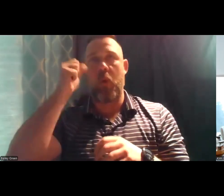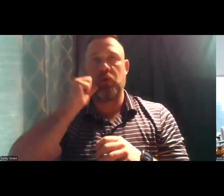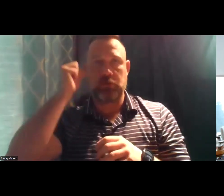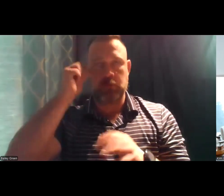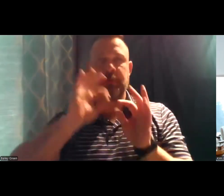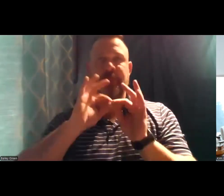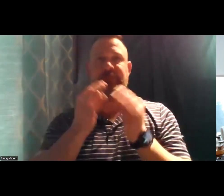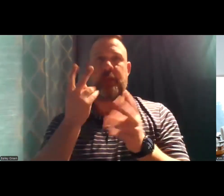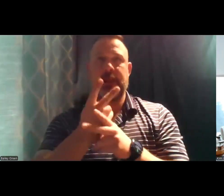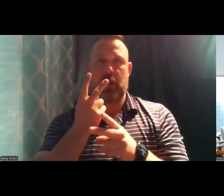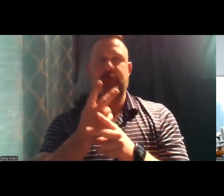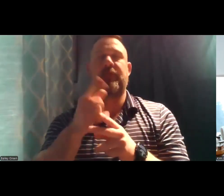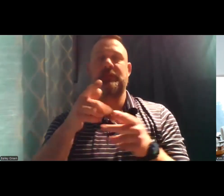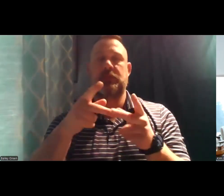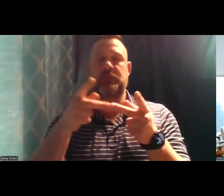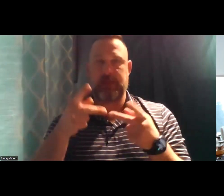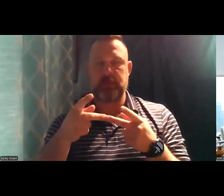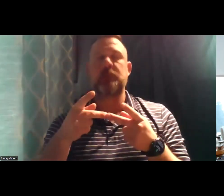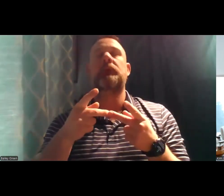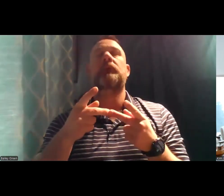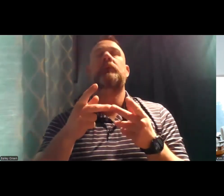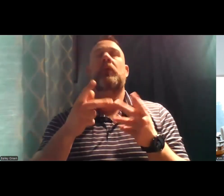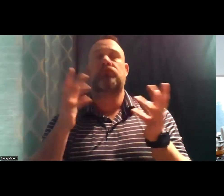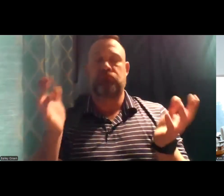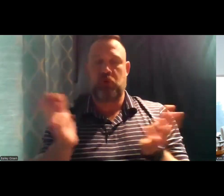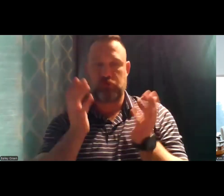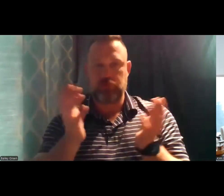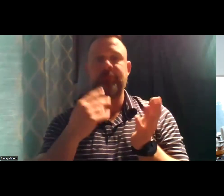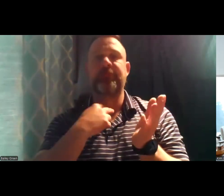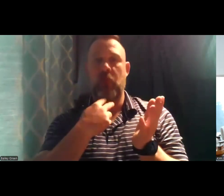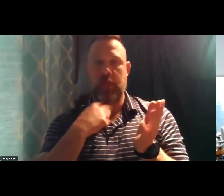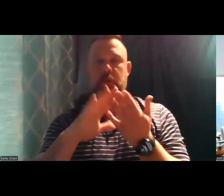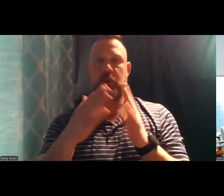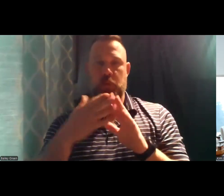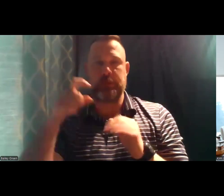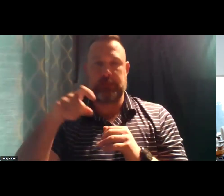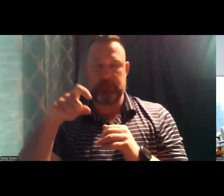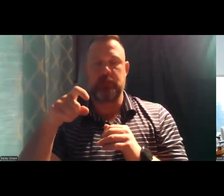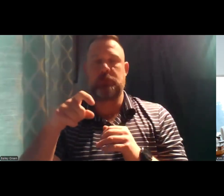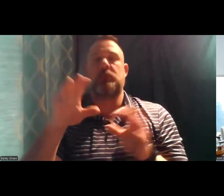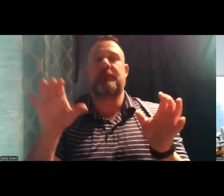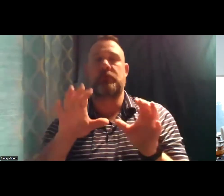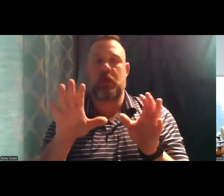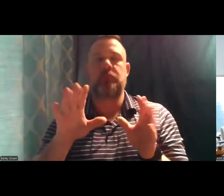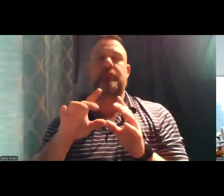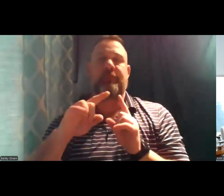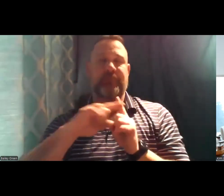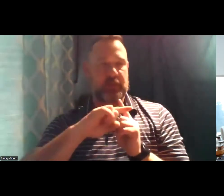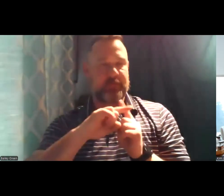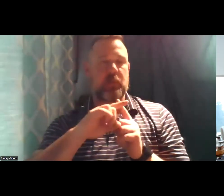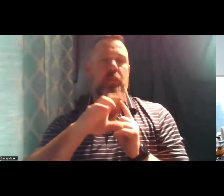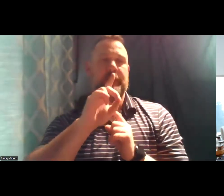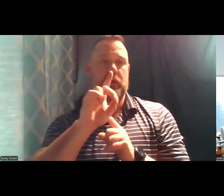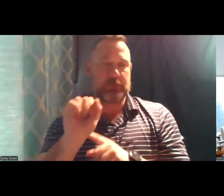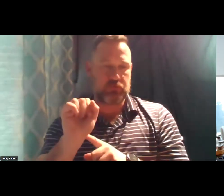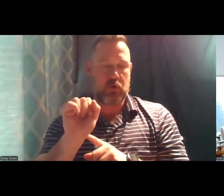caregivers in this space, and I urge you to continue vocalizing the community's needs, just as you have done so effectively with Down